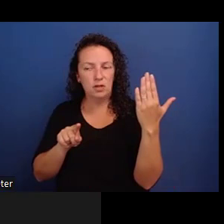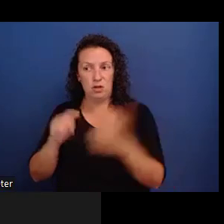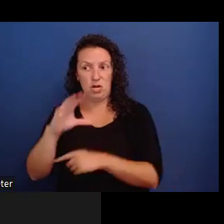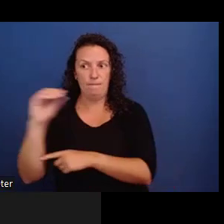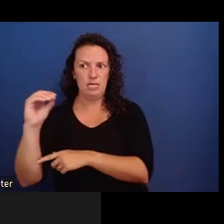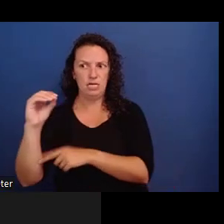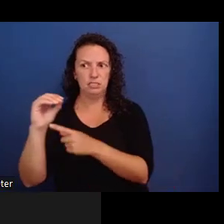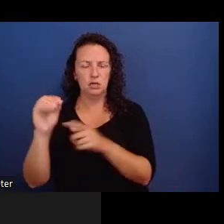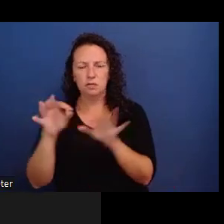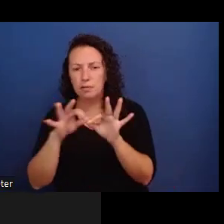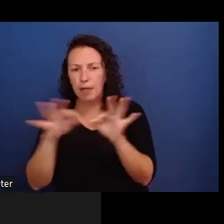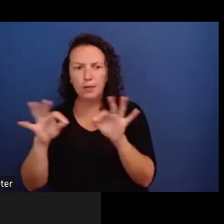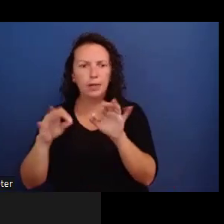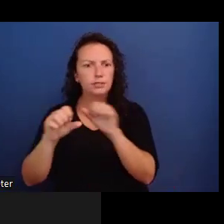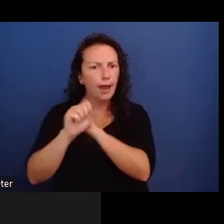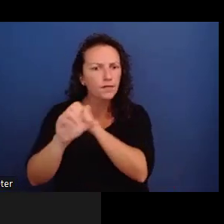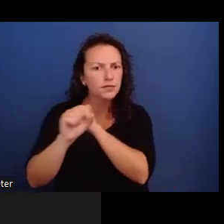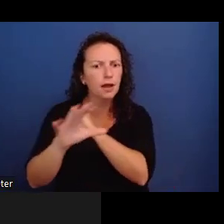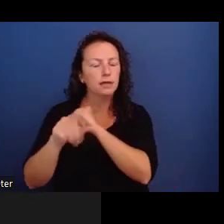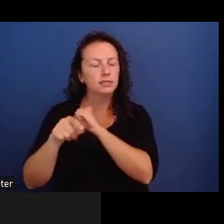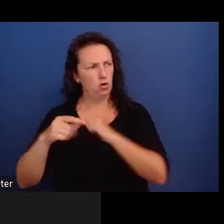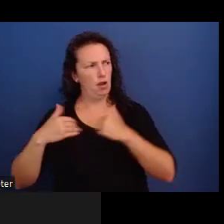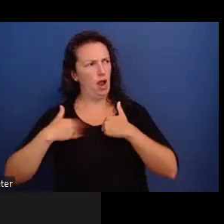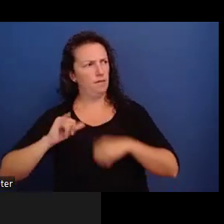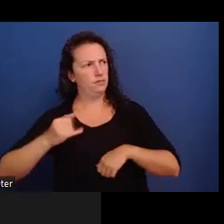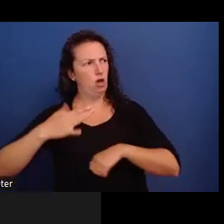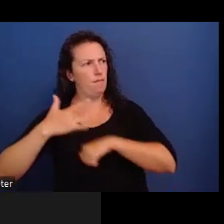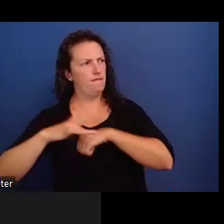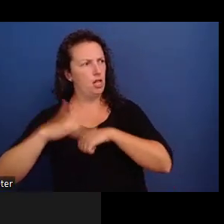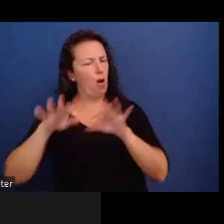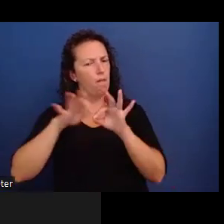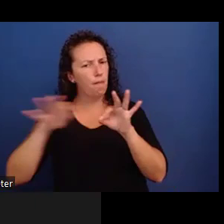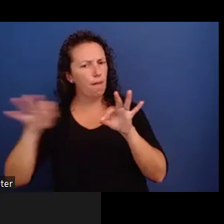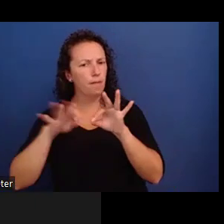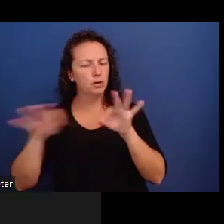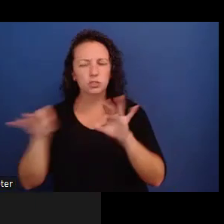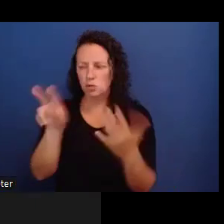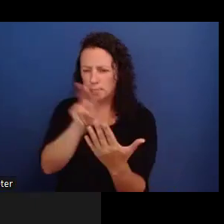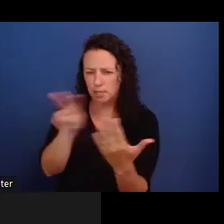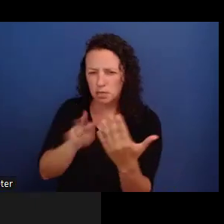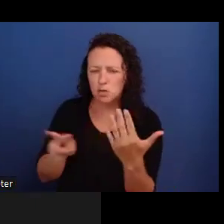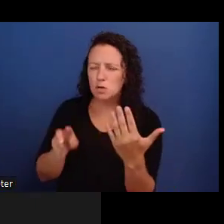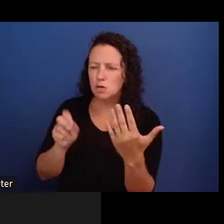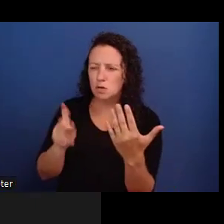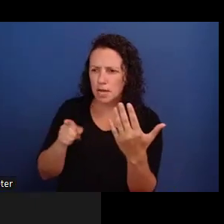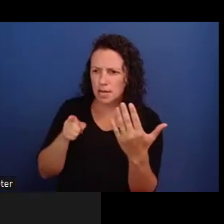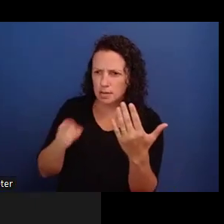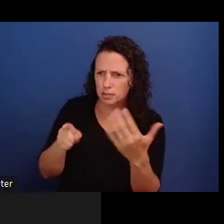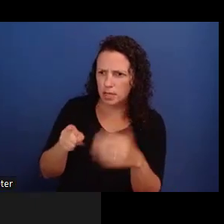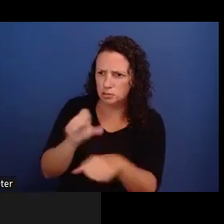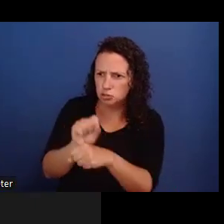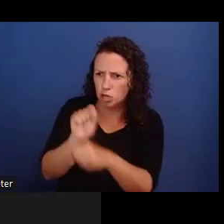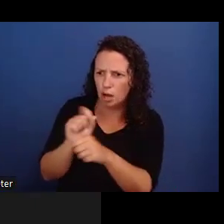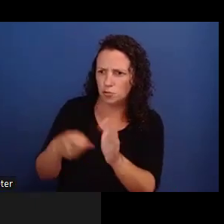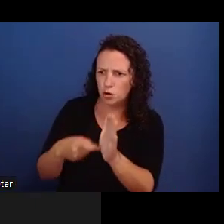those positions, and to look at like what are the minimum requirements and what sort of skills